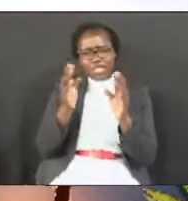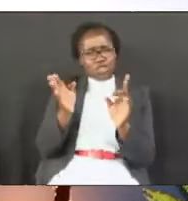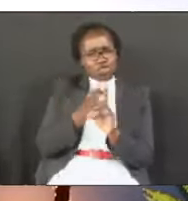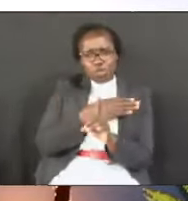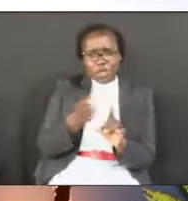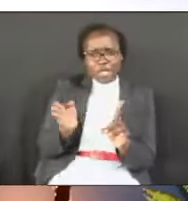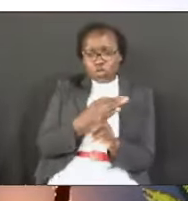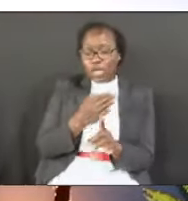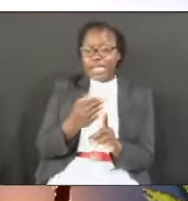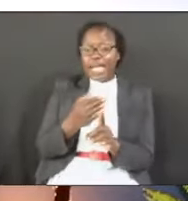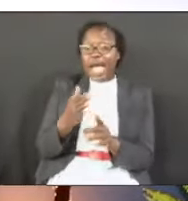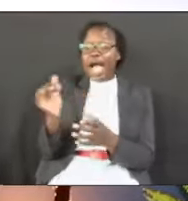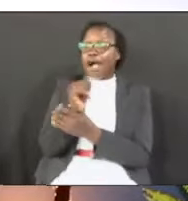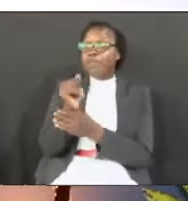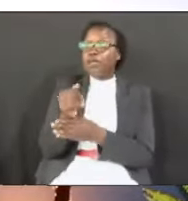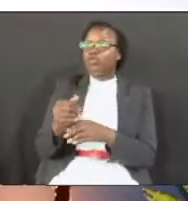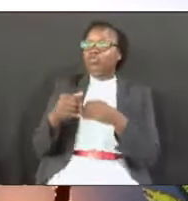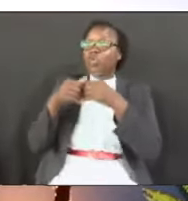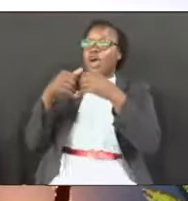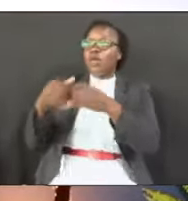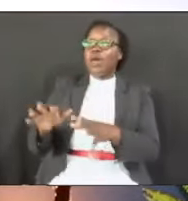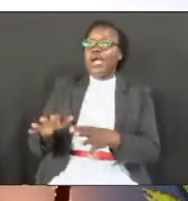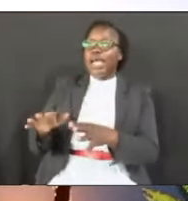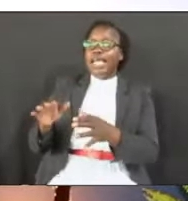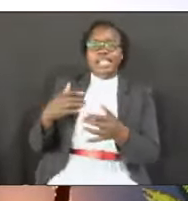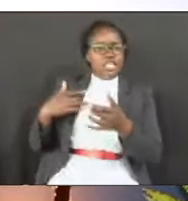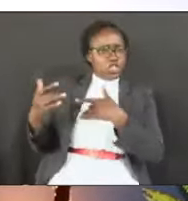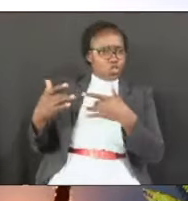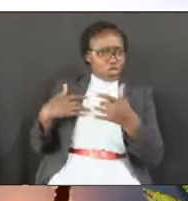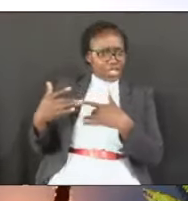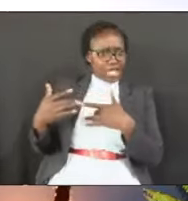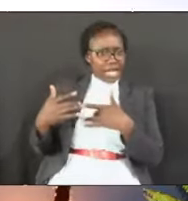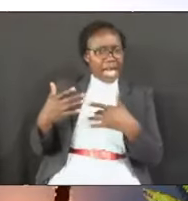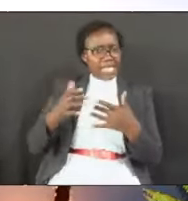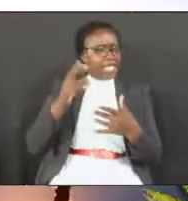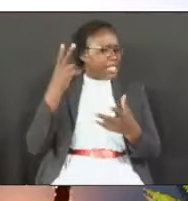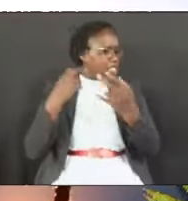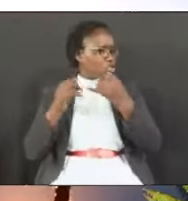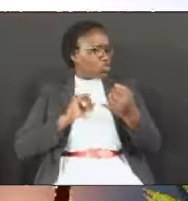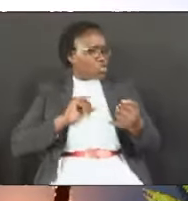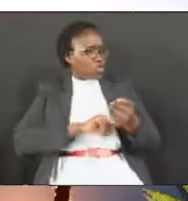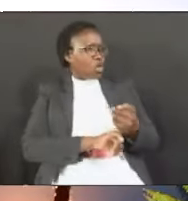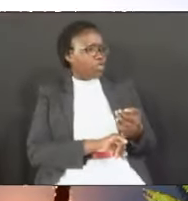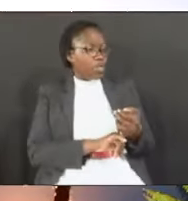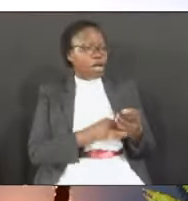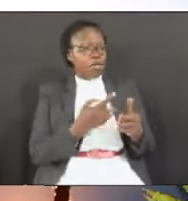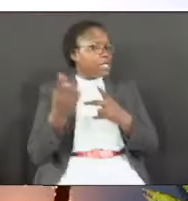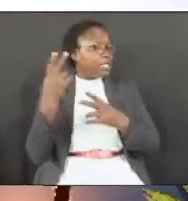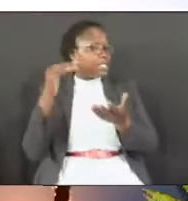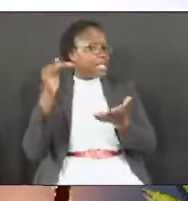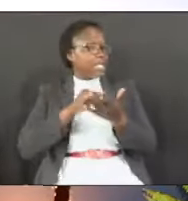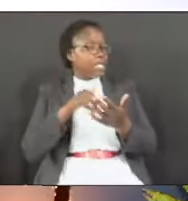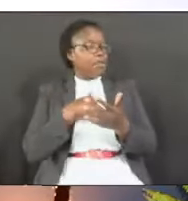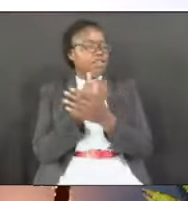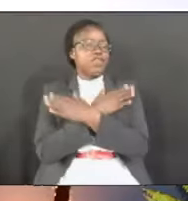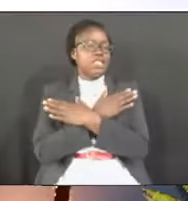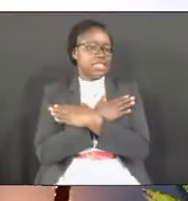to throw away his own son and his wife into the wilderness. But this is the thing, my friends.